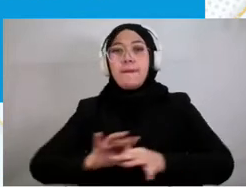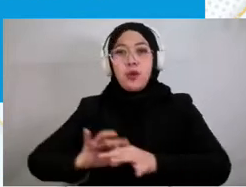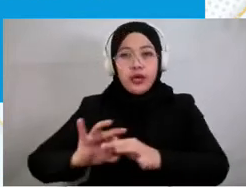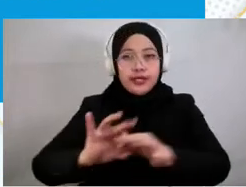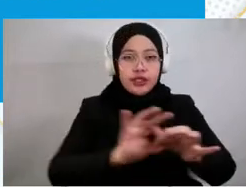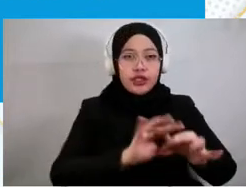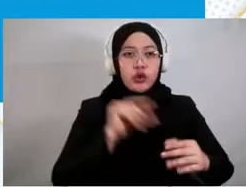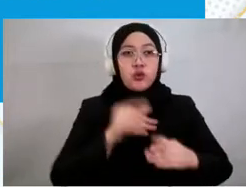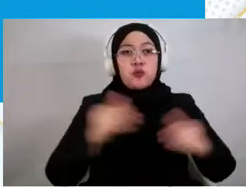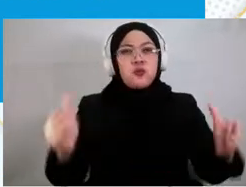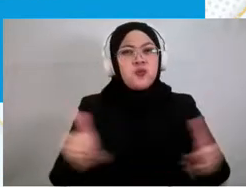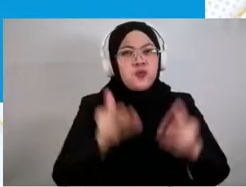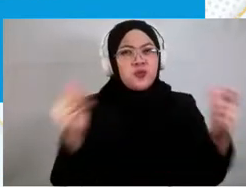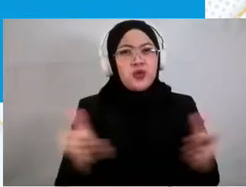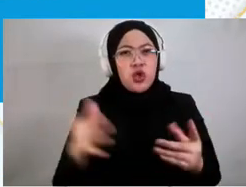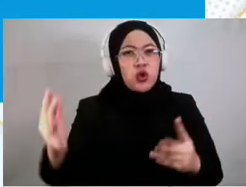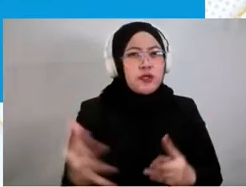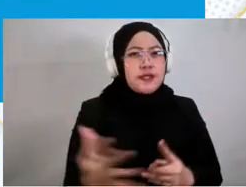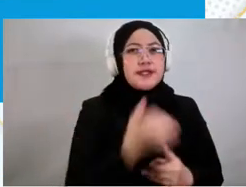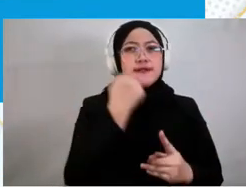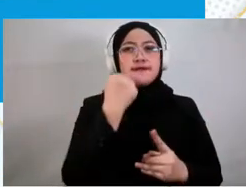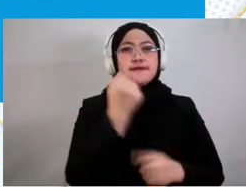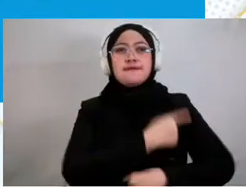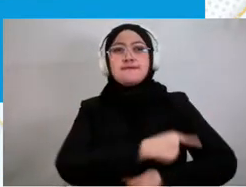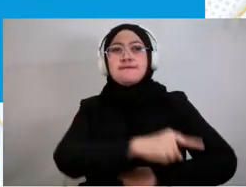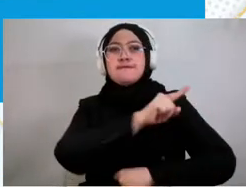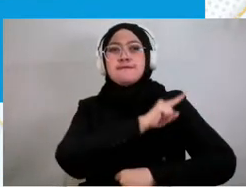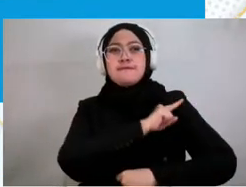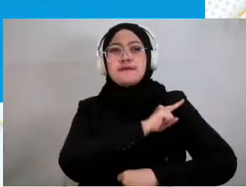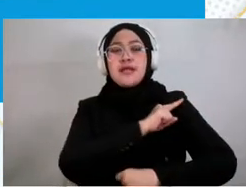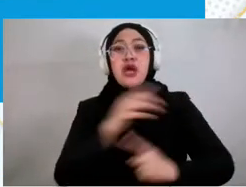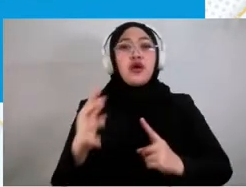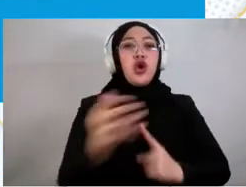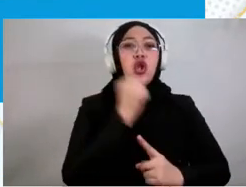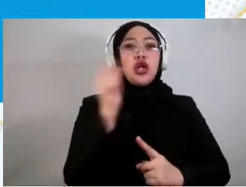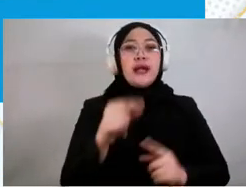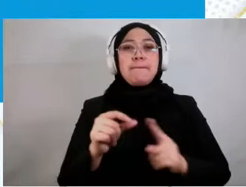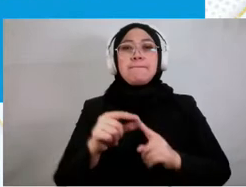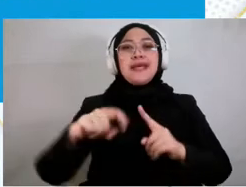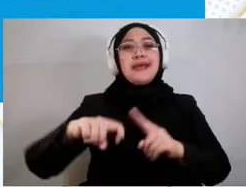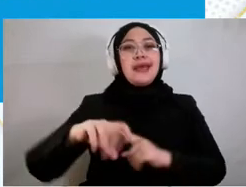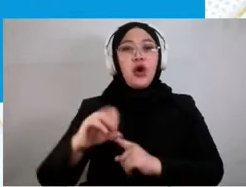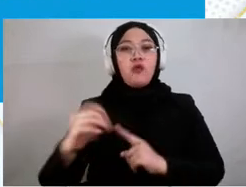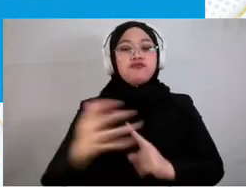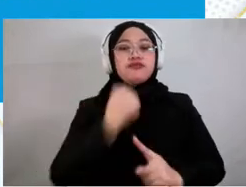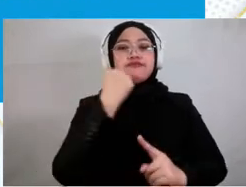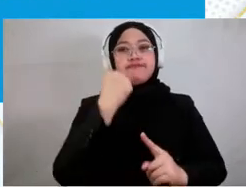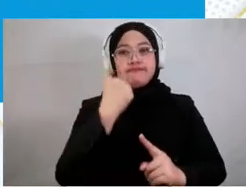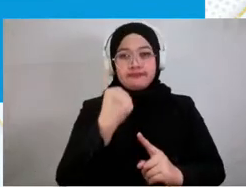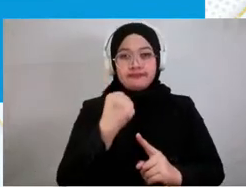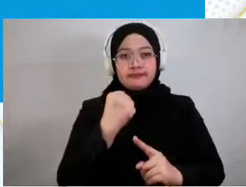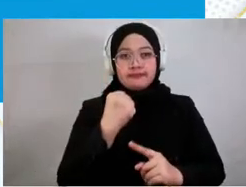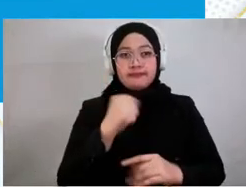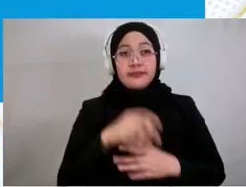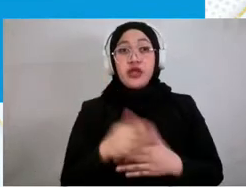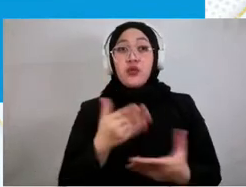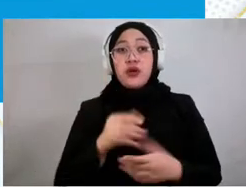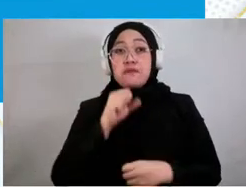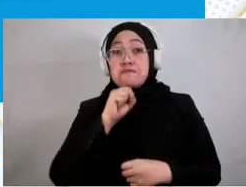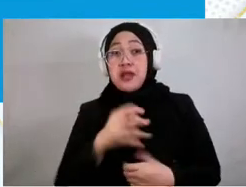to be able to achieve the main goal of the PKO, so that we can, let's say, have